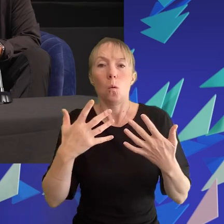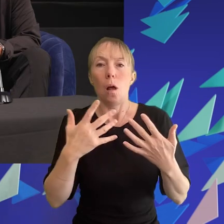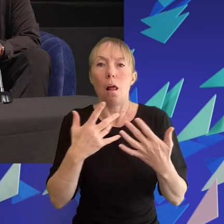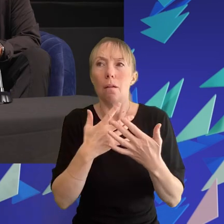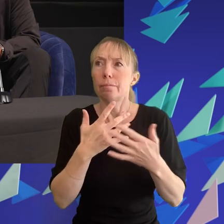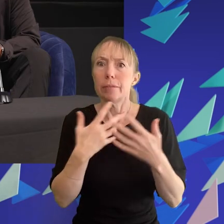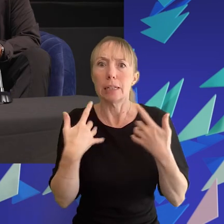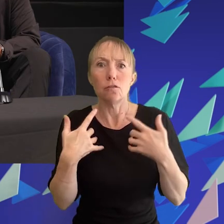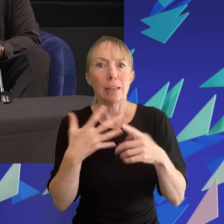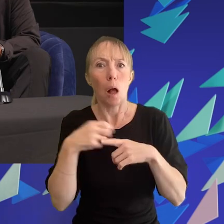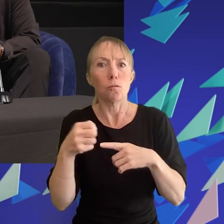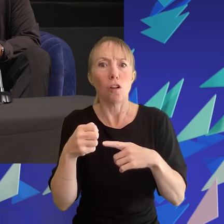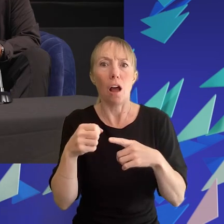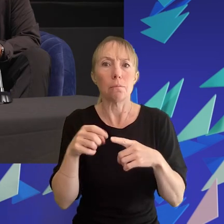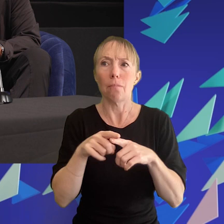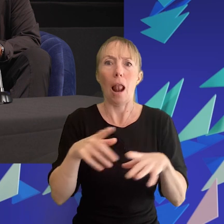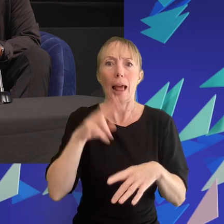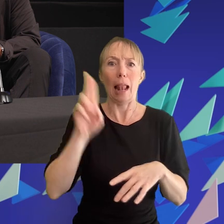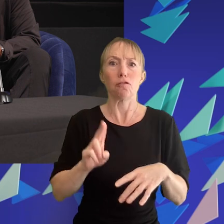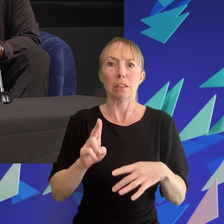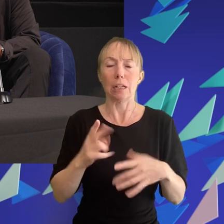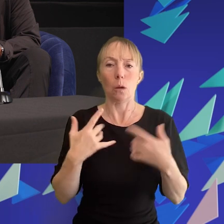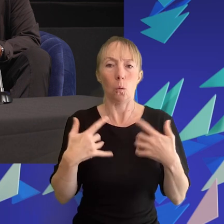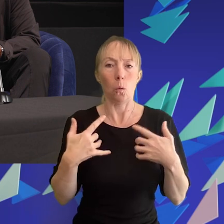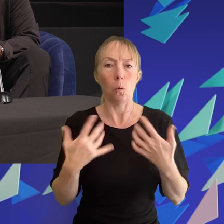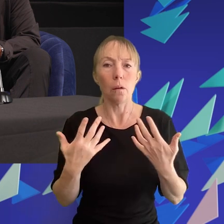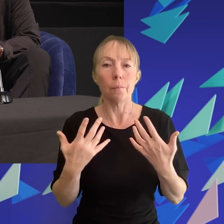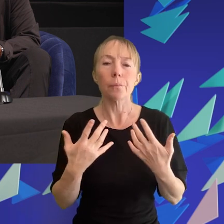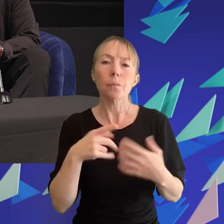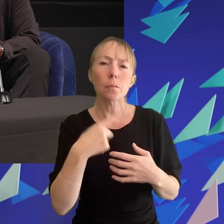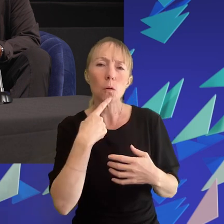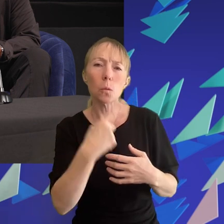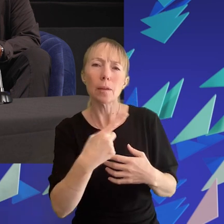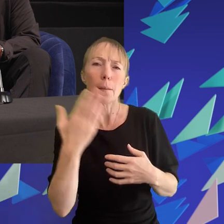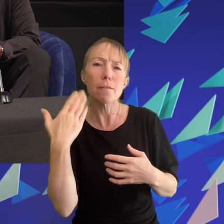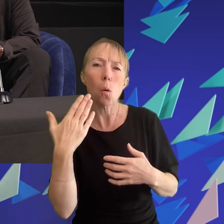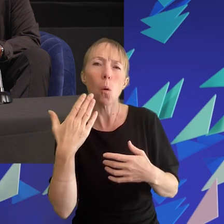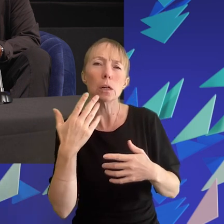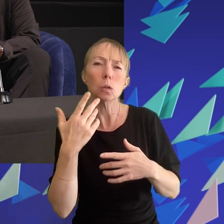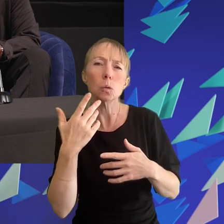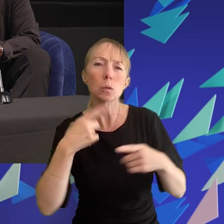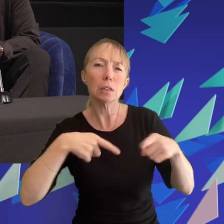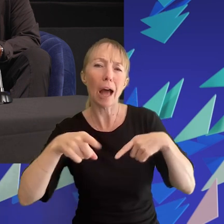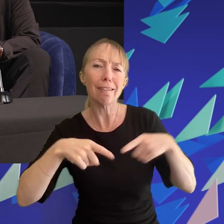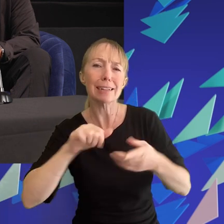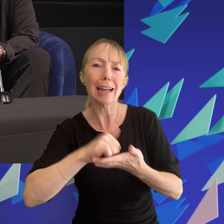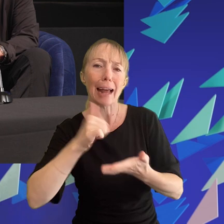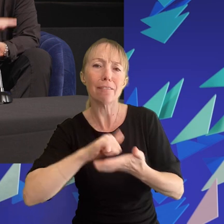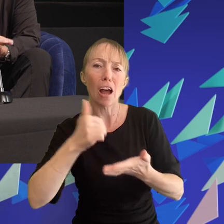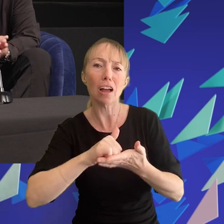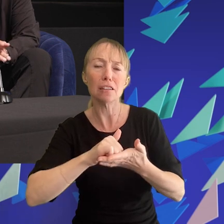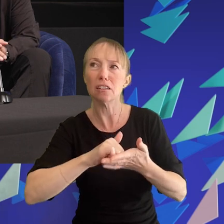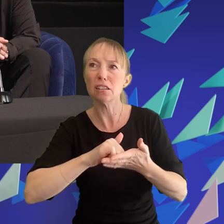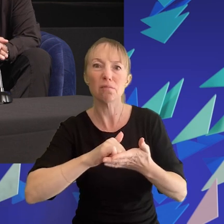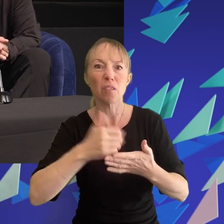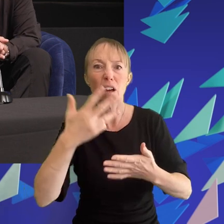very electric. So you mentioned that you were a commercial director, and throughout the whole of the 90s, you had